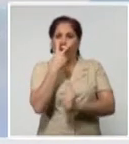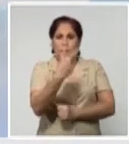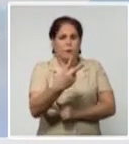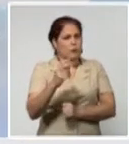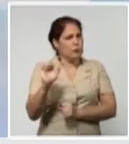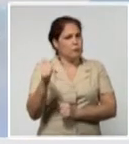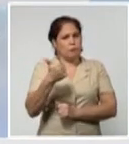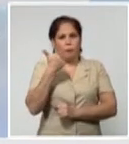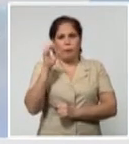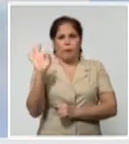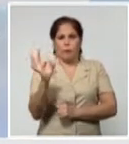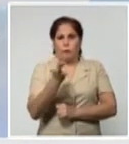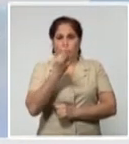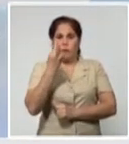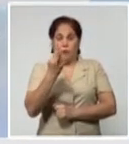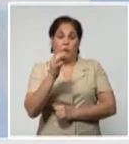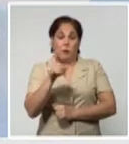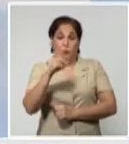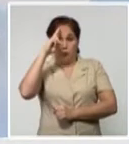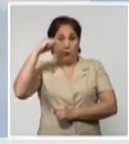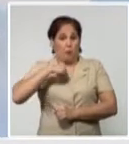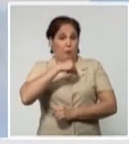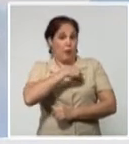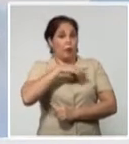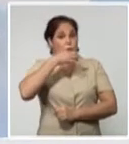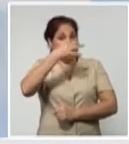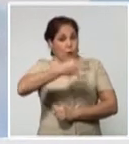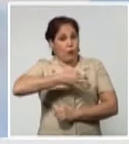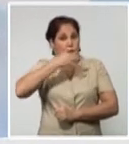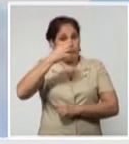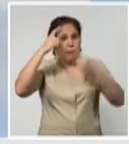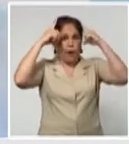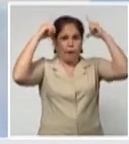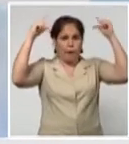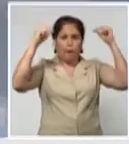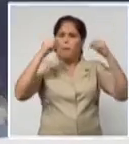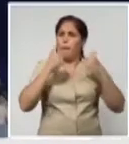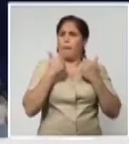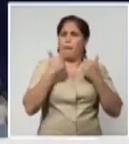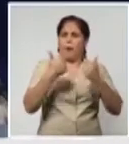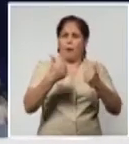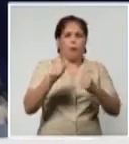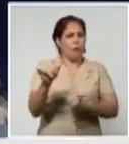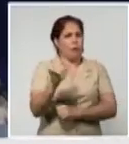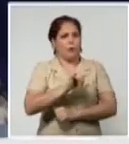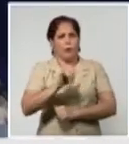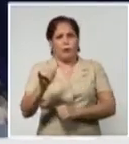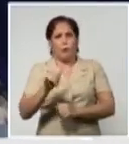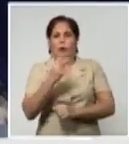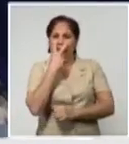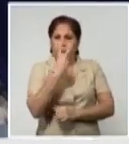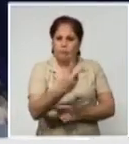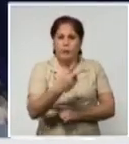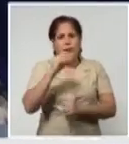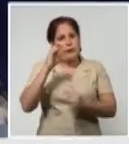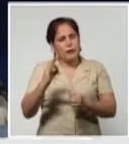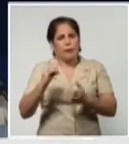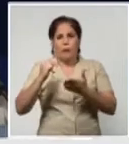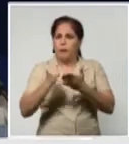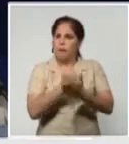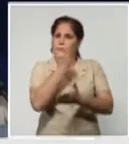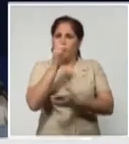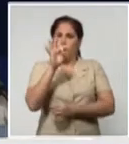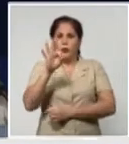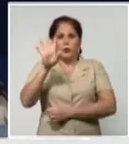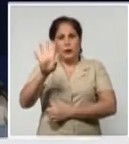and the care these patients receive from the medical and from the nursing point of view. We always